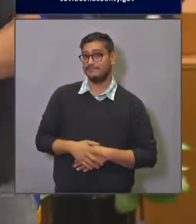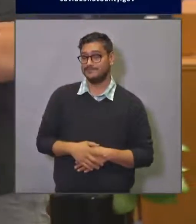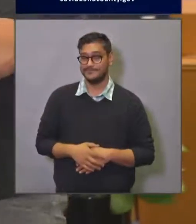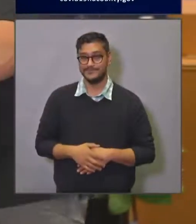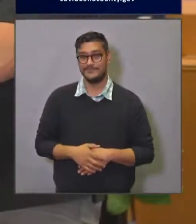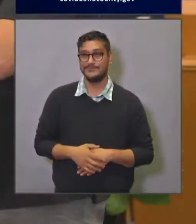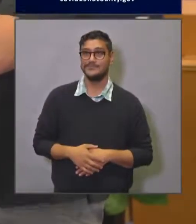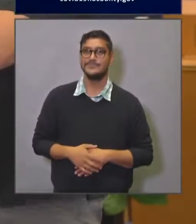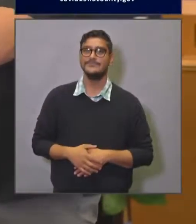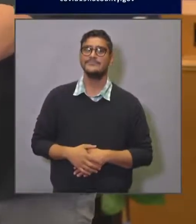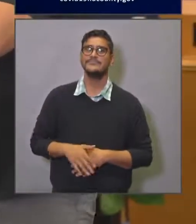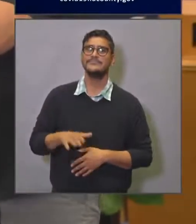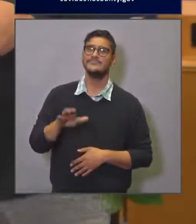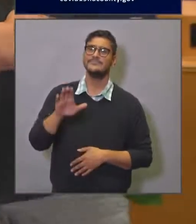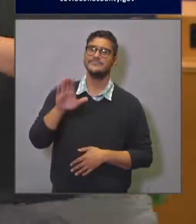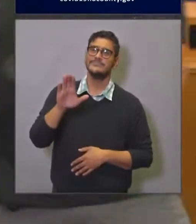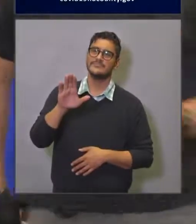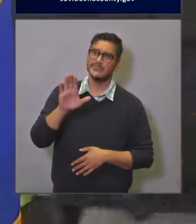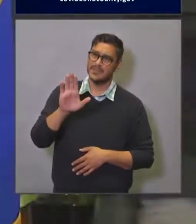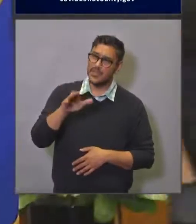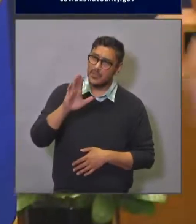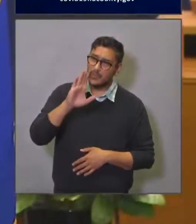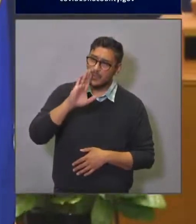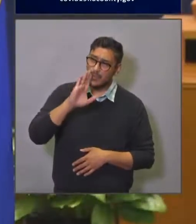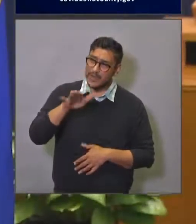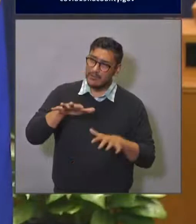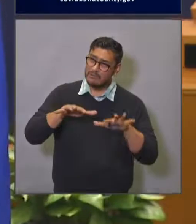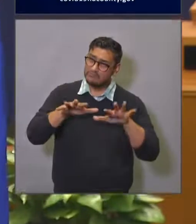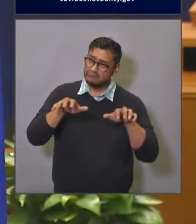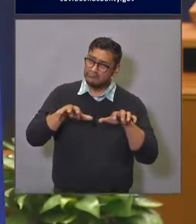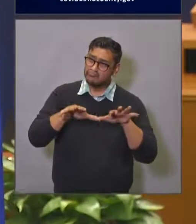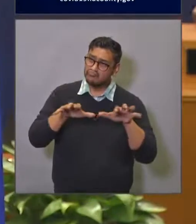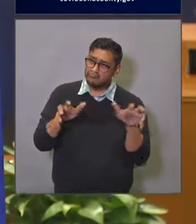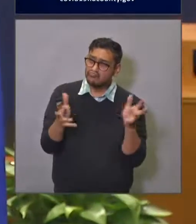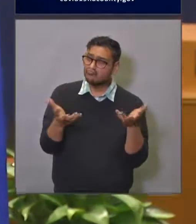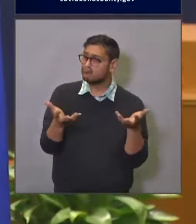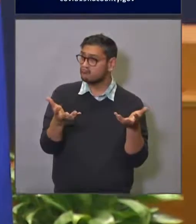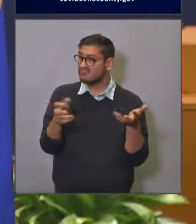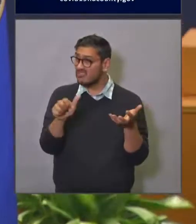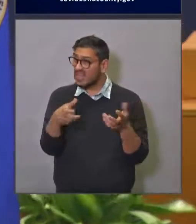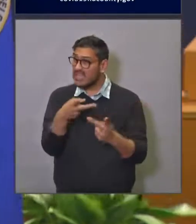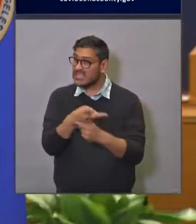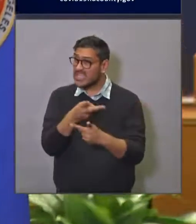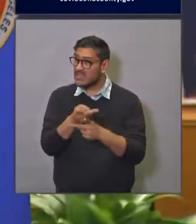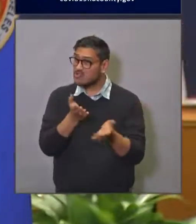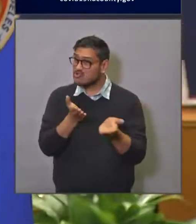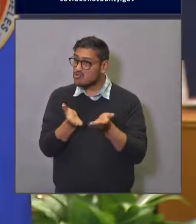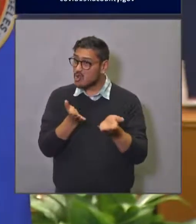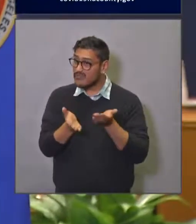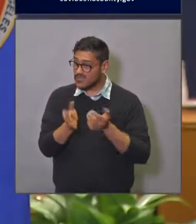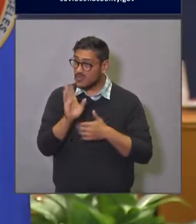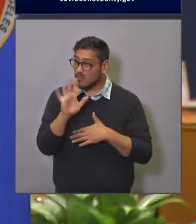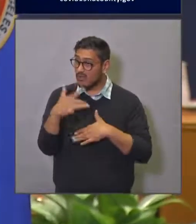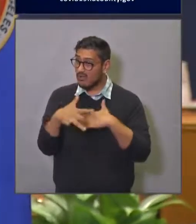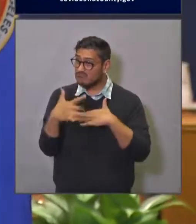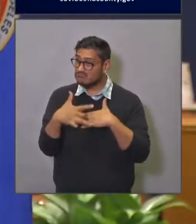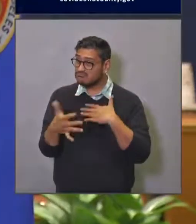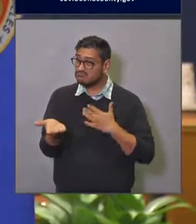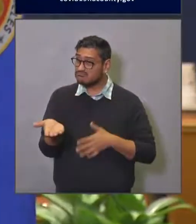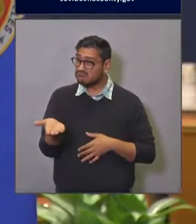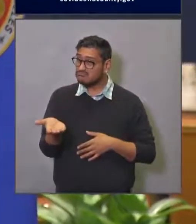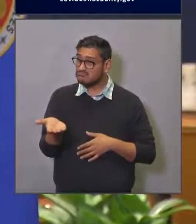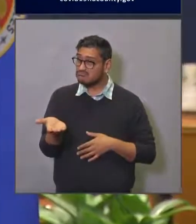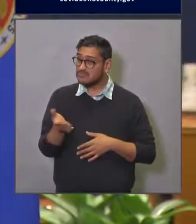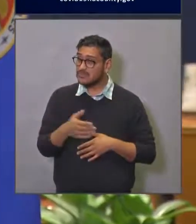you. Will the county be allowing massage and tattoo parlors and other personal care services to reopen to align with the state